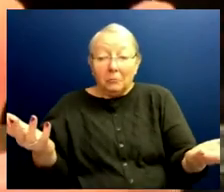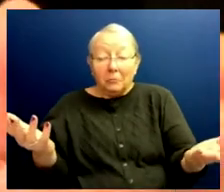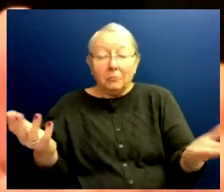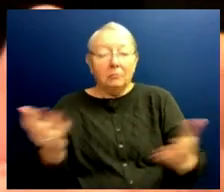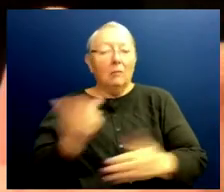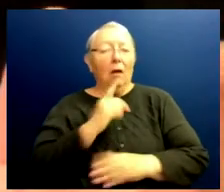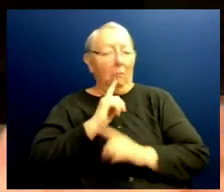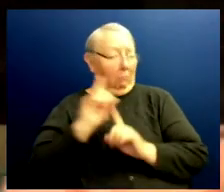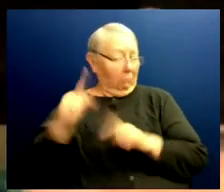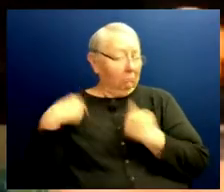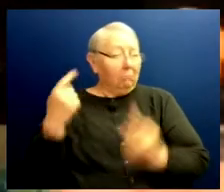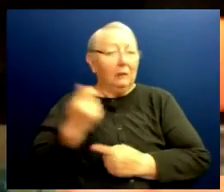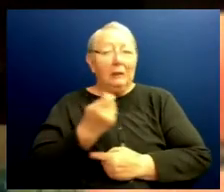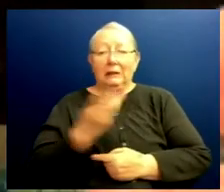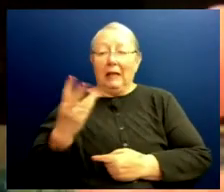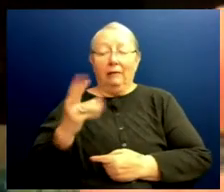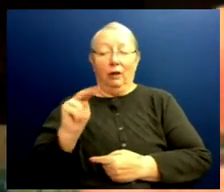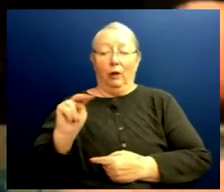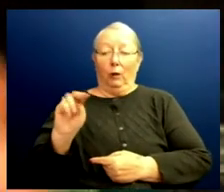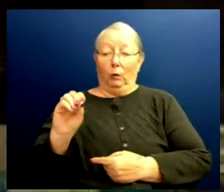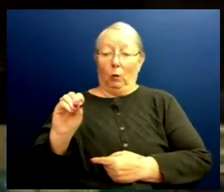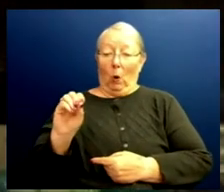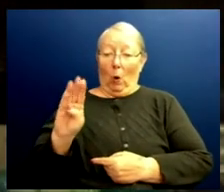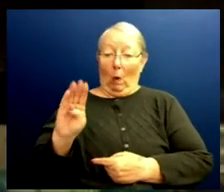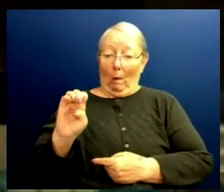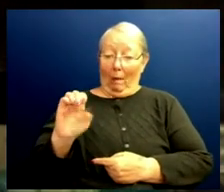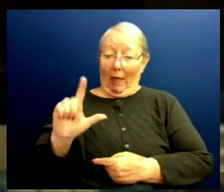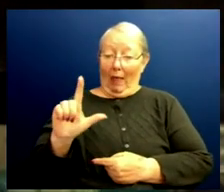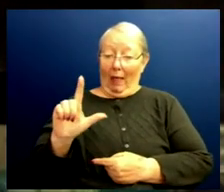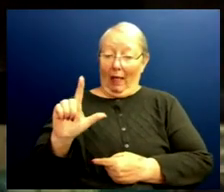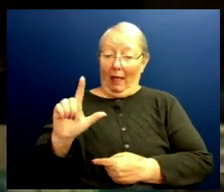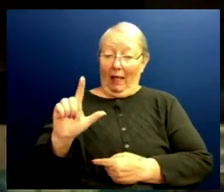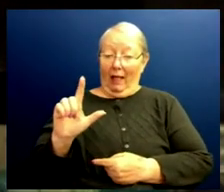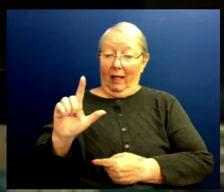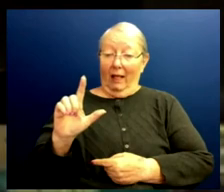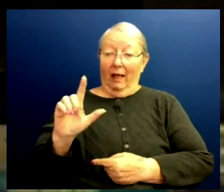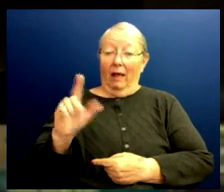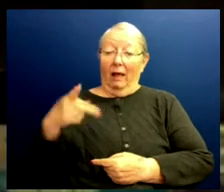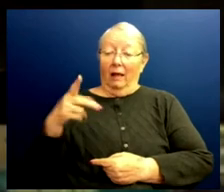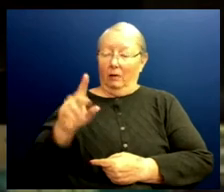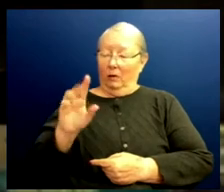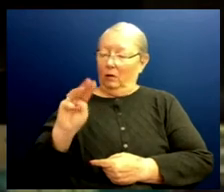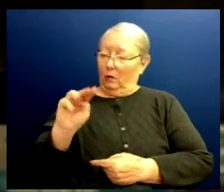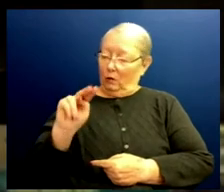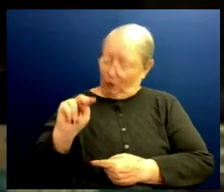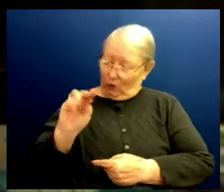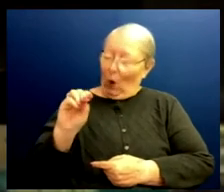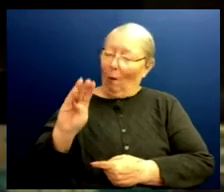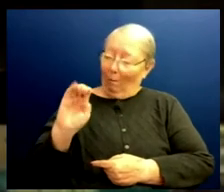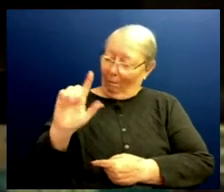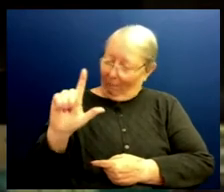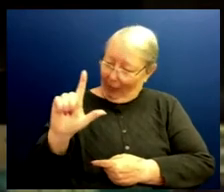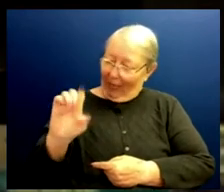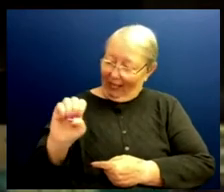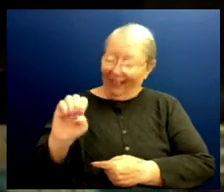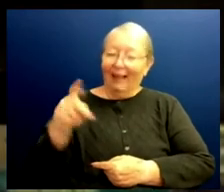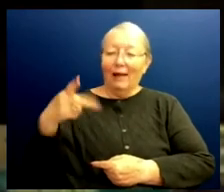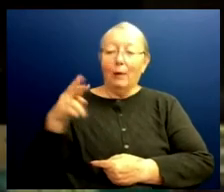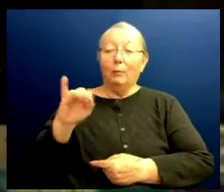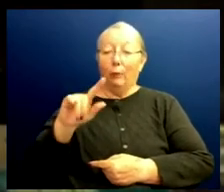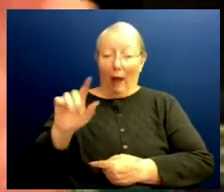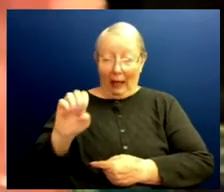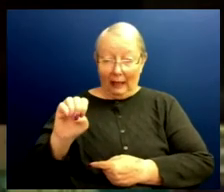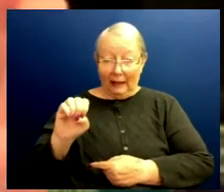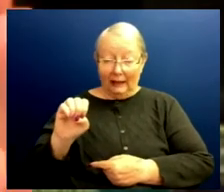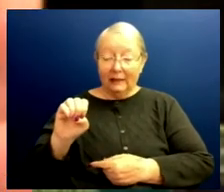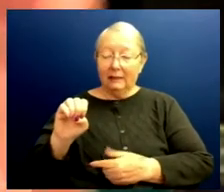the Nobel Prize that was announced a week ago was also in astrophysics for something that Hubble had something to do